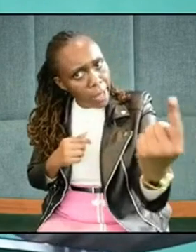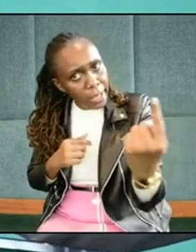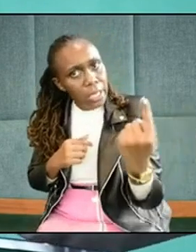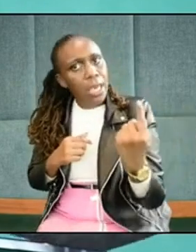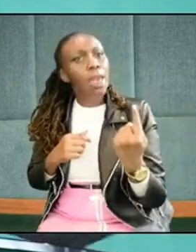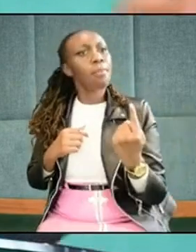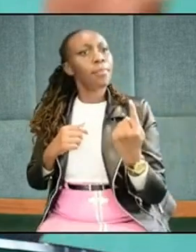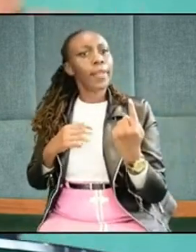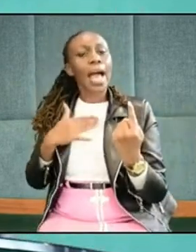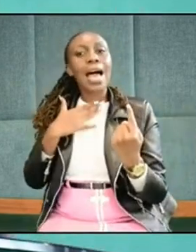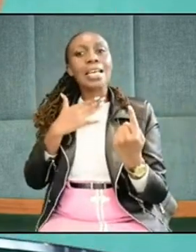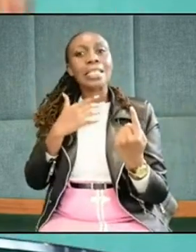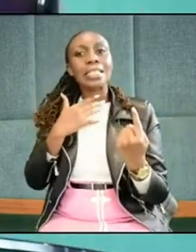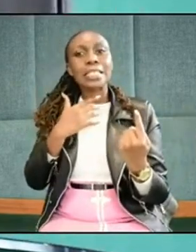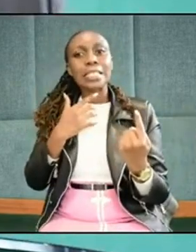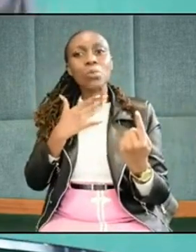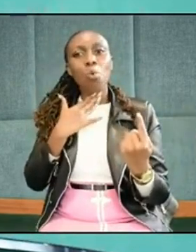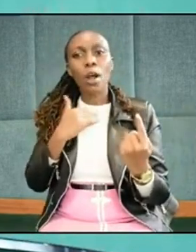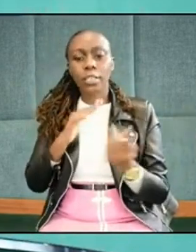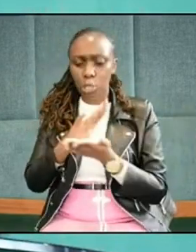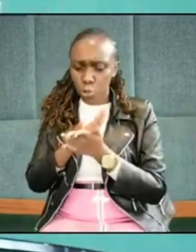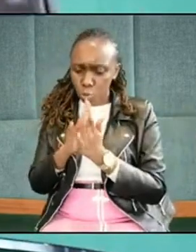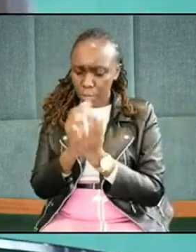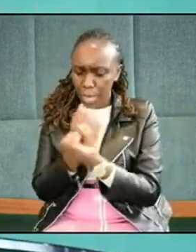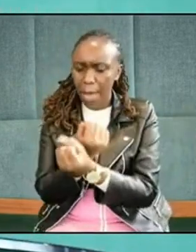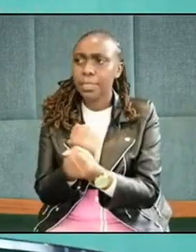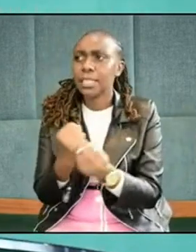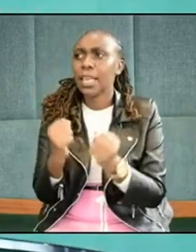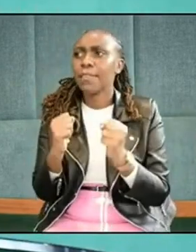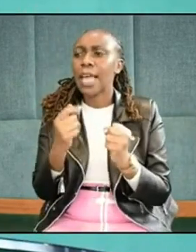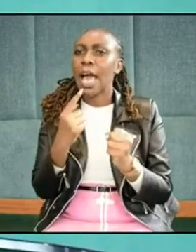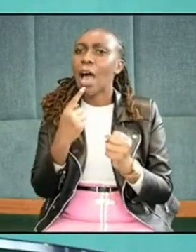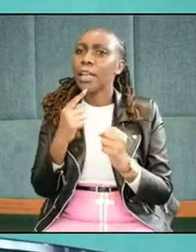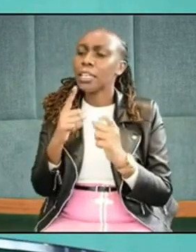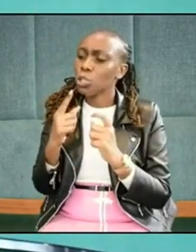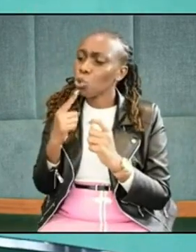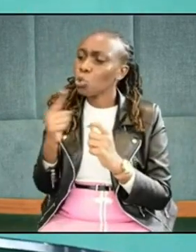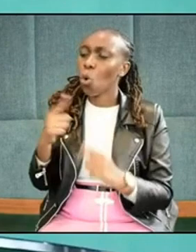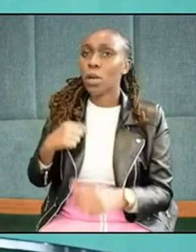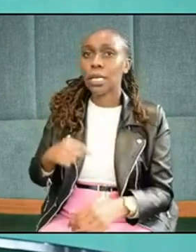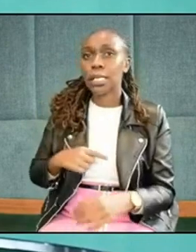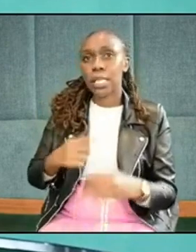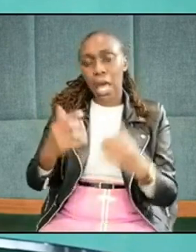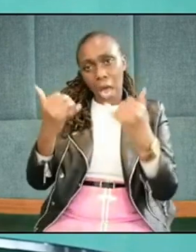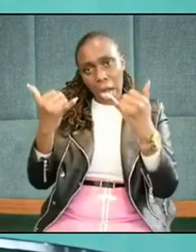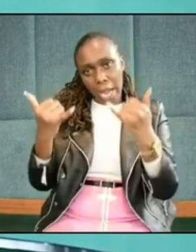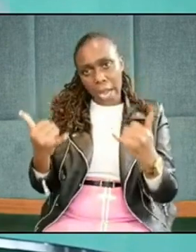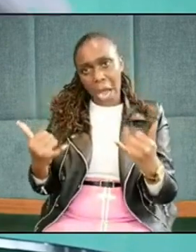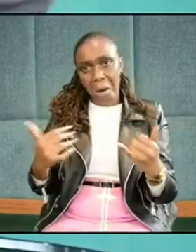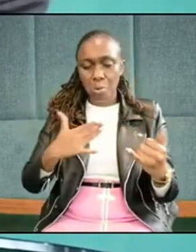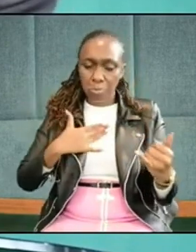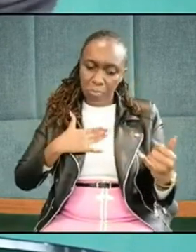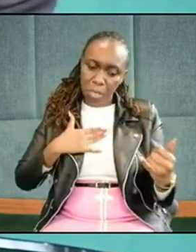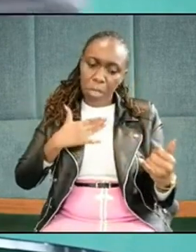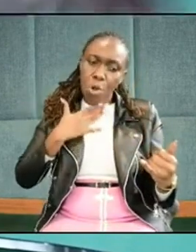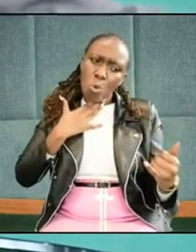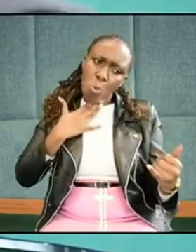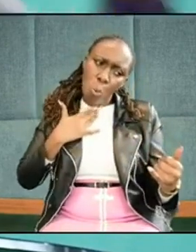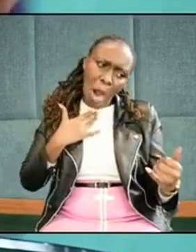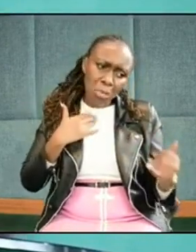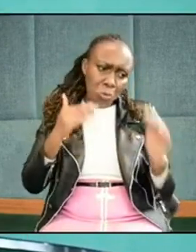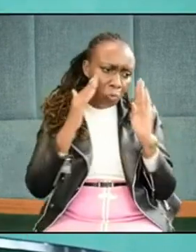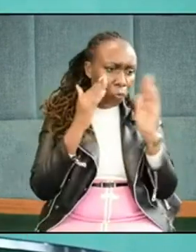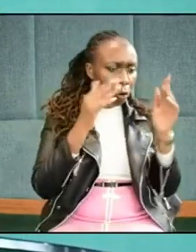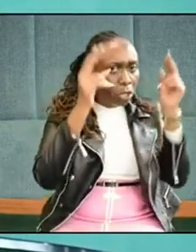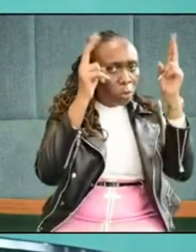brought everything that he had and it was bent and he said to us, "Now I don't want to deal with the